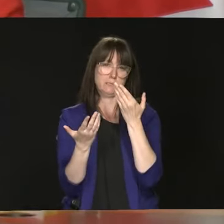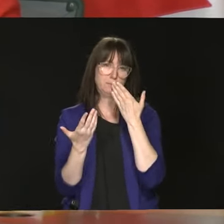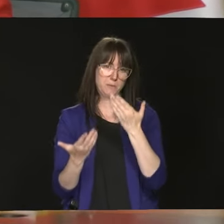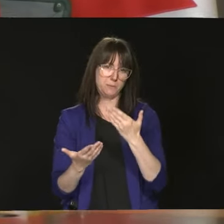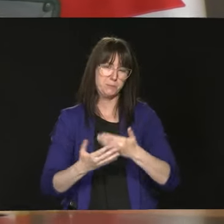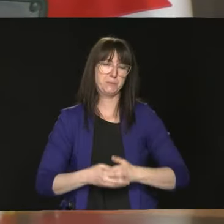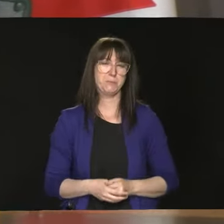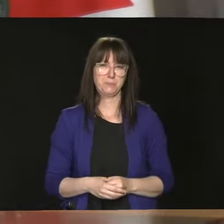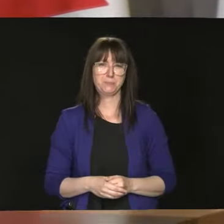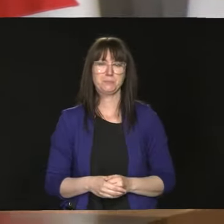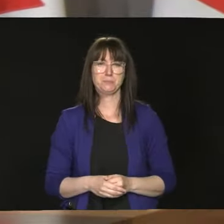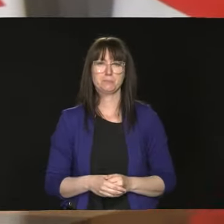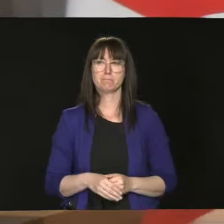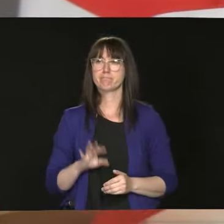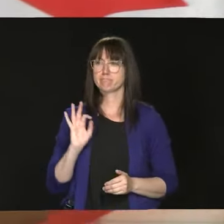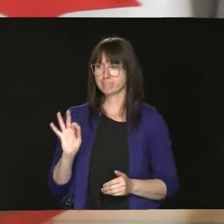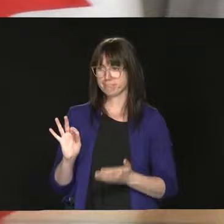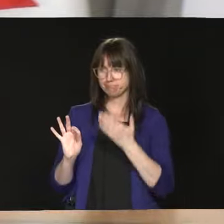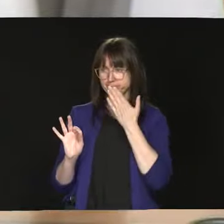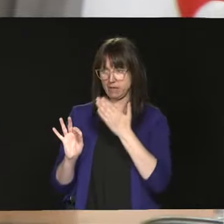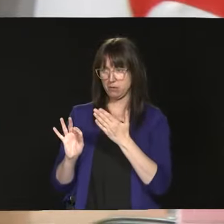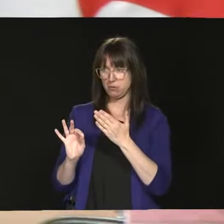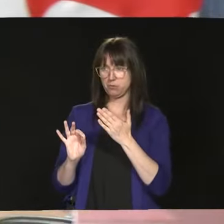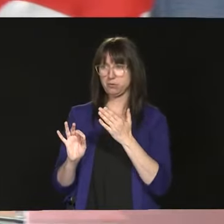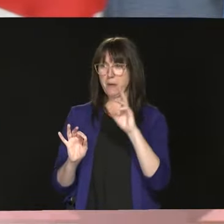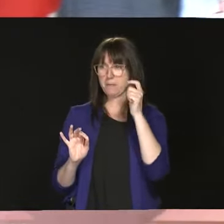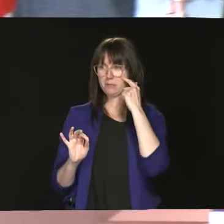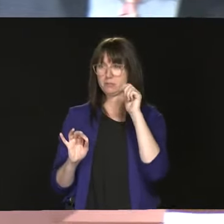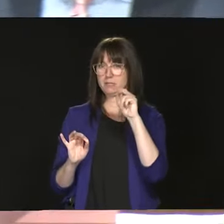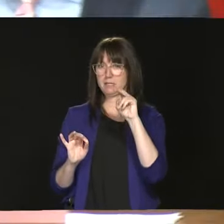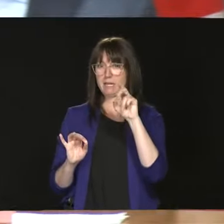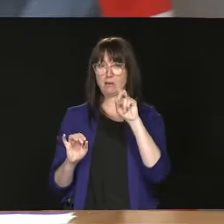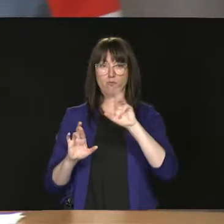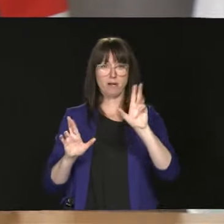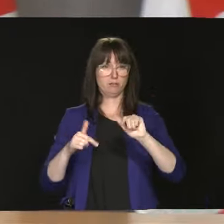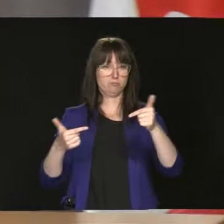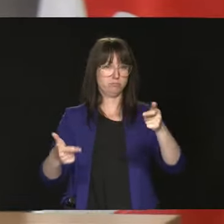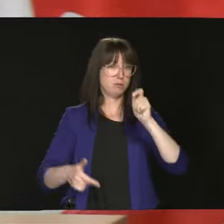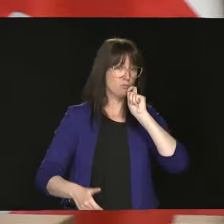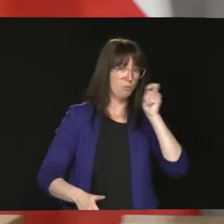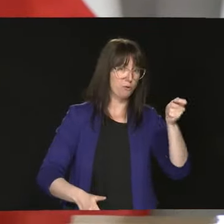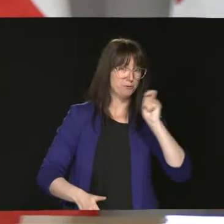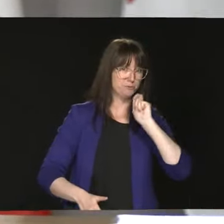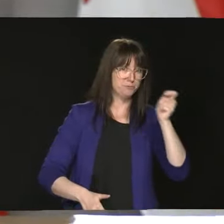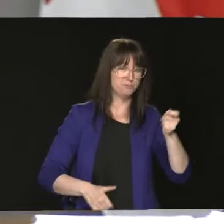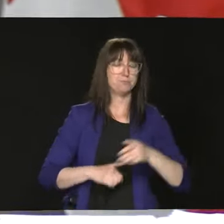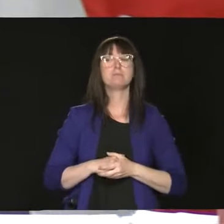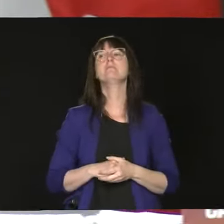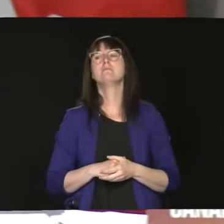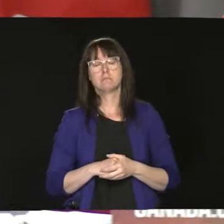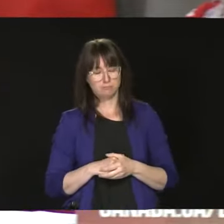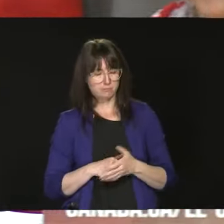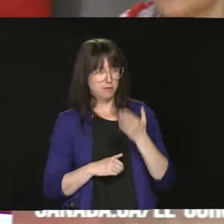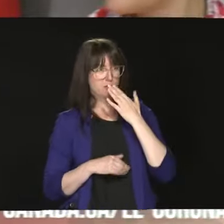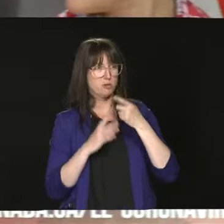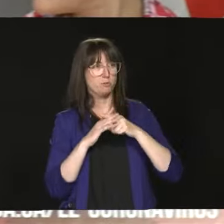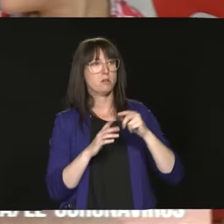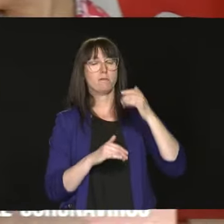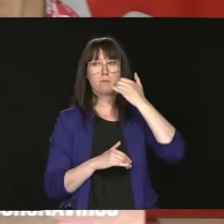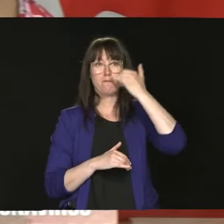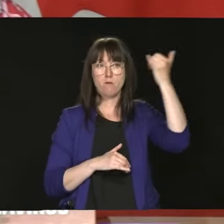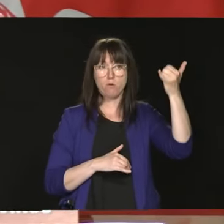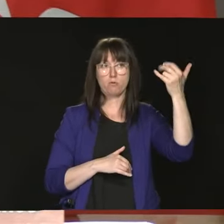for that, Anita. And Carl, we're ready to answer questions. Thank you, Deputy Prime Minister. As usual, we'll start with 3 questions on the phone, 1 question, 1